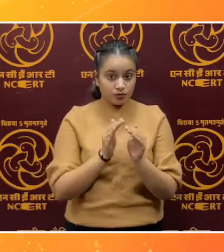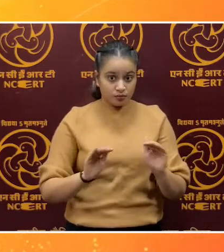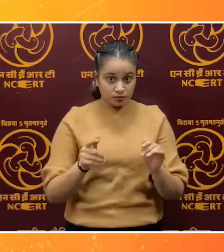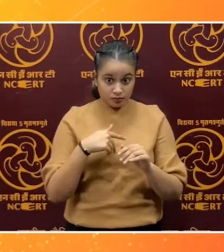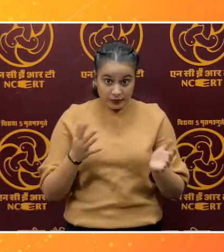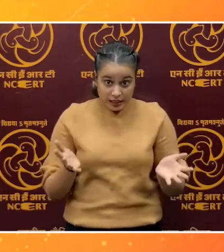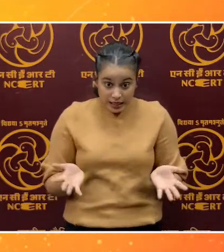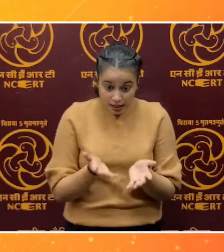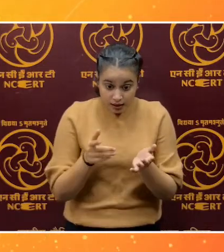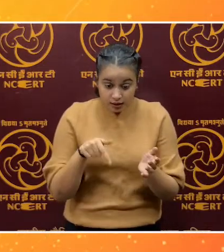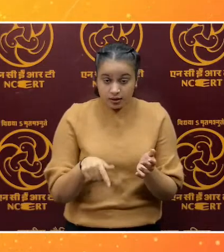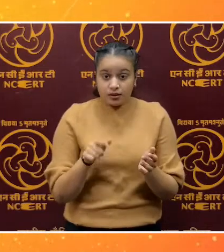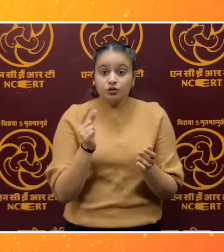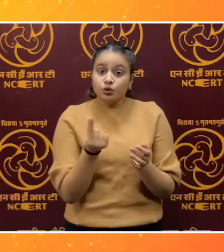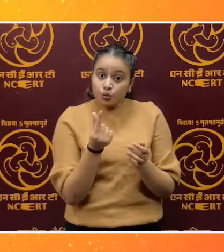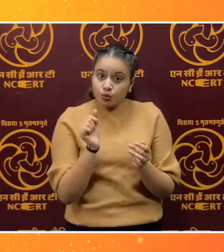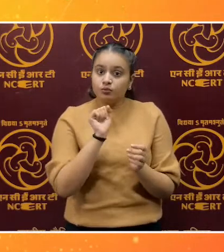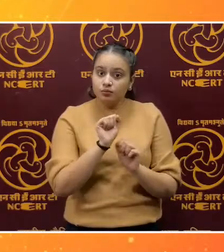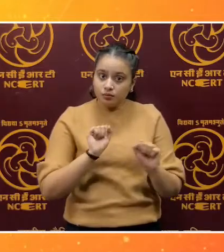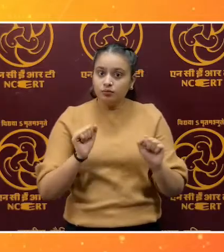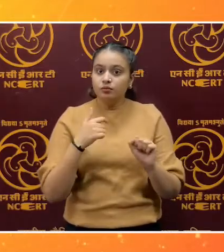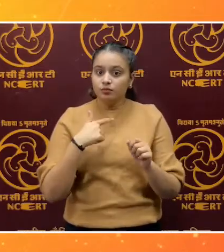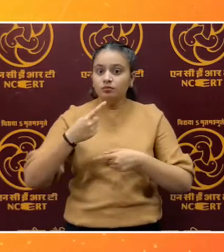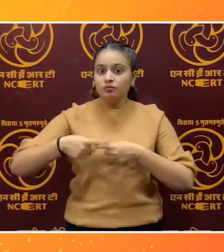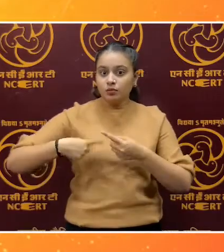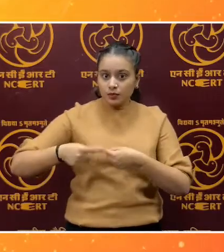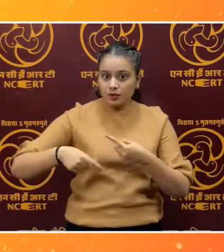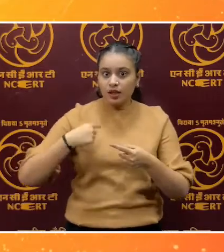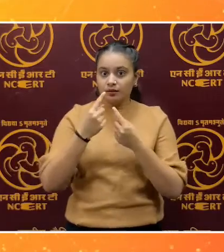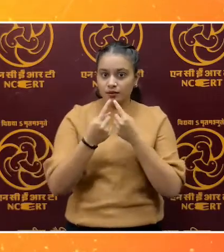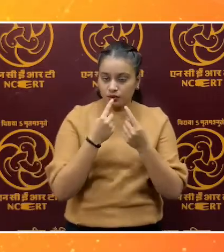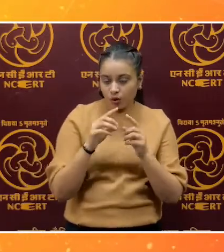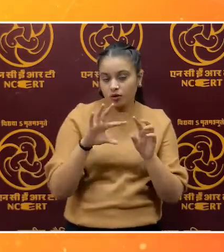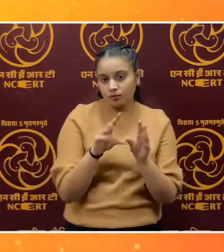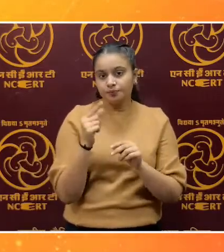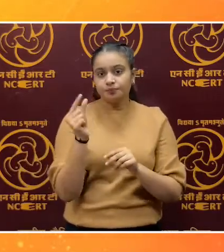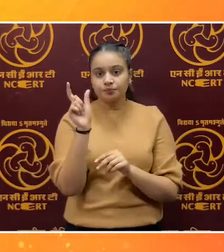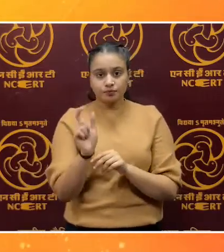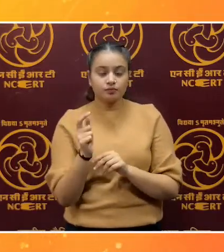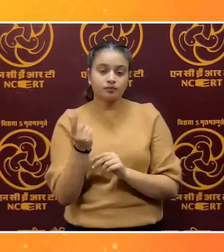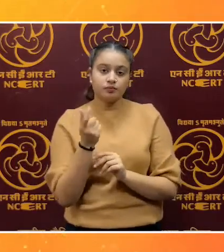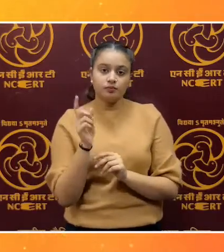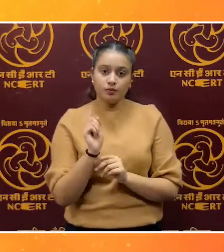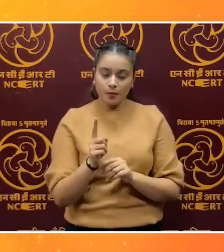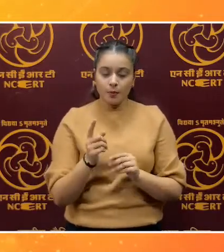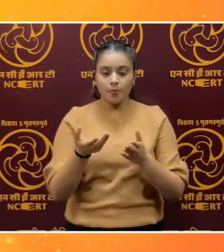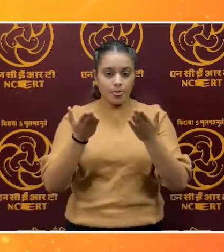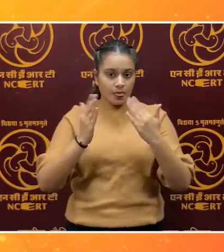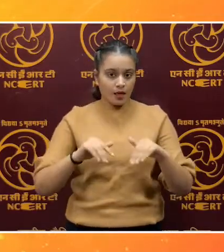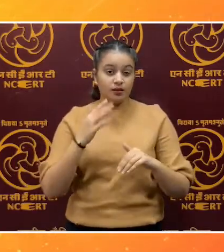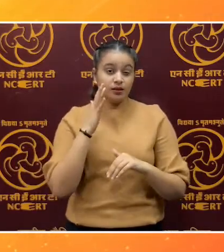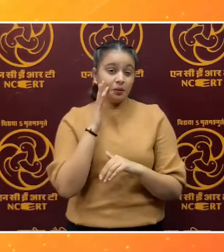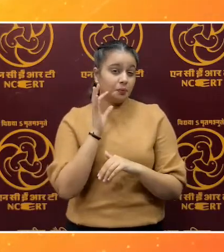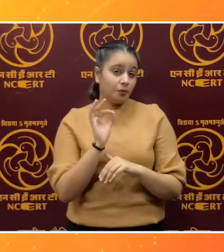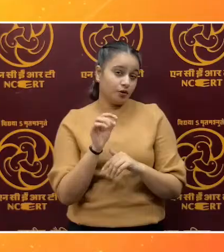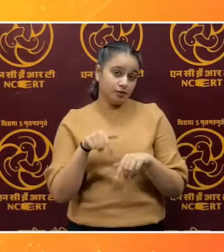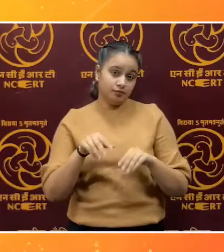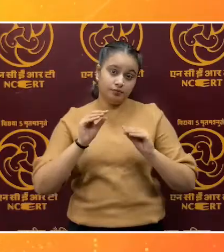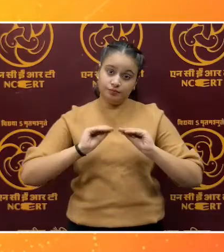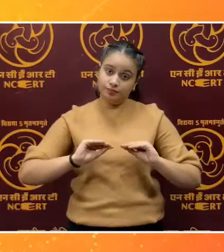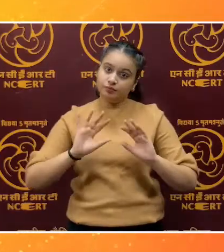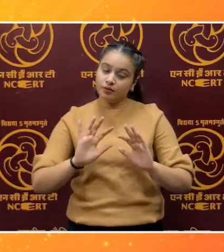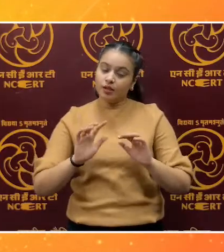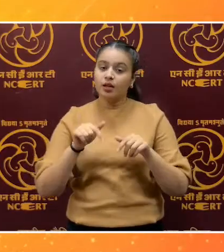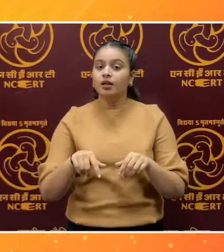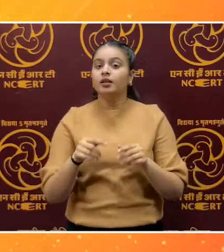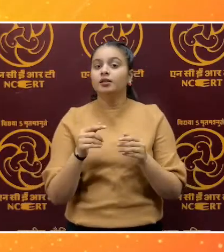to use these in their vocabulary when they day-to-day talking also. And now we come to something important. Now see, there